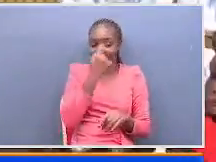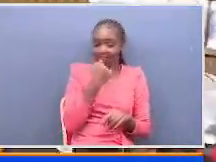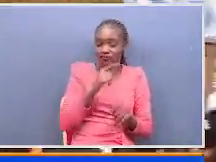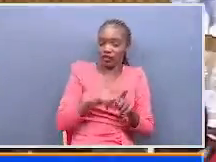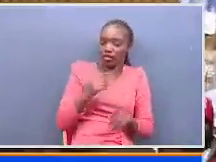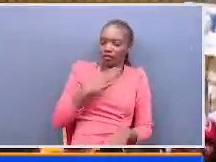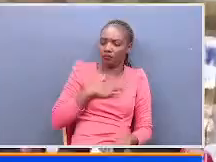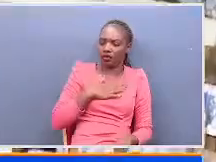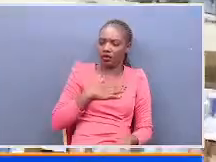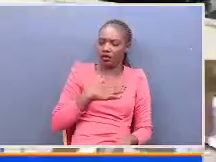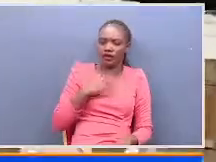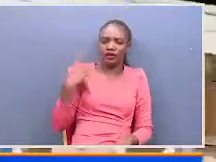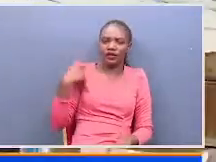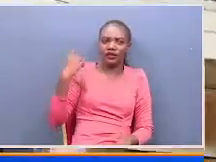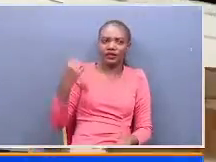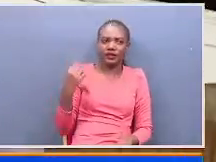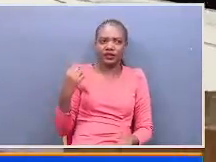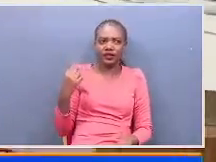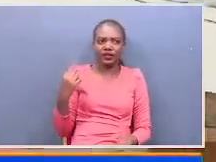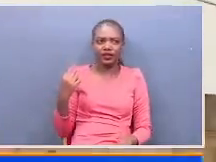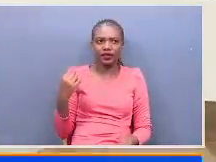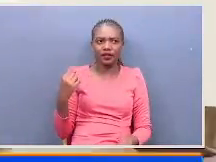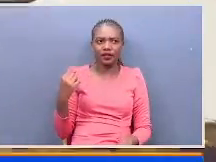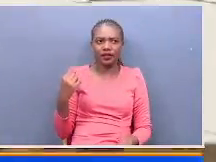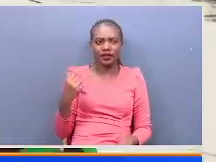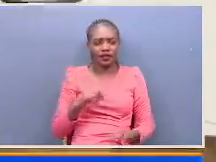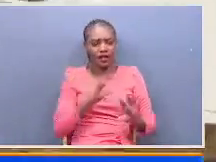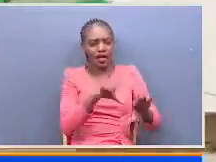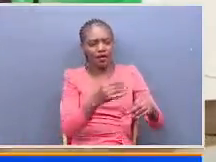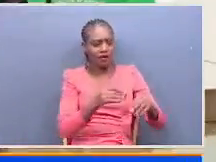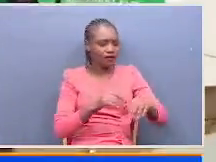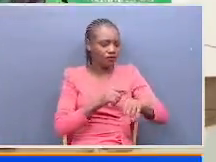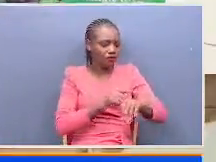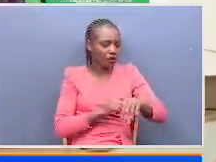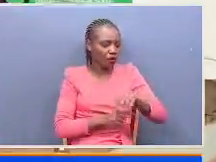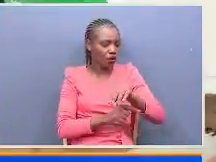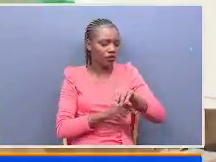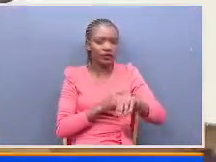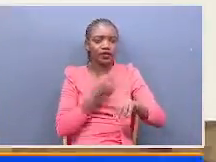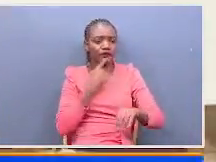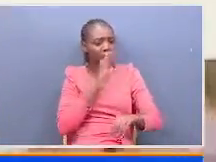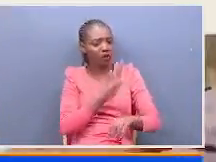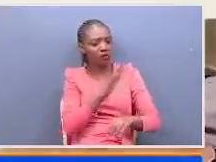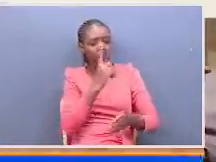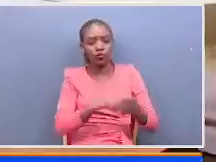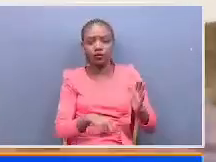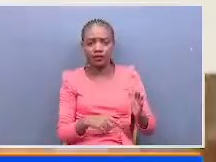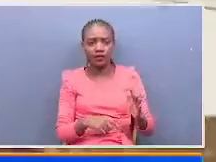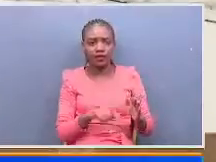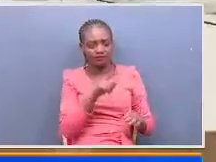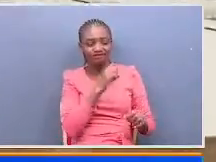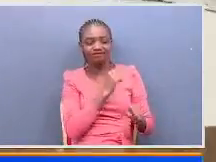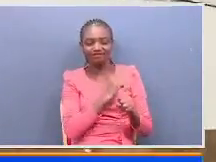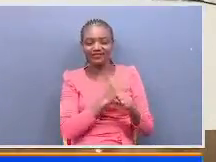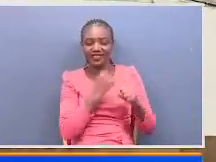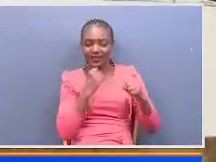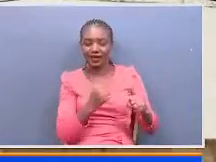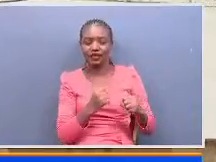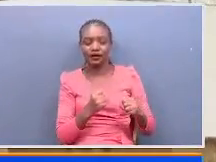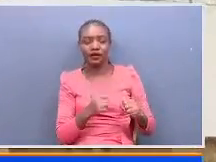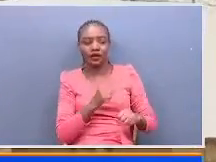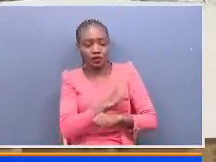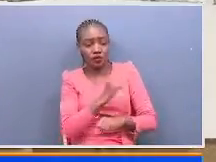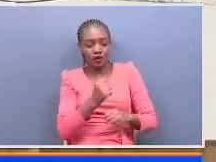Huyo jamaa juzi nimemdunga saa ya bei kali. Manake ni mamen mhasola. Aliamka tu akaniangalia akapiga